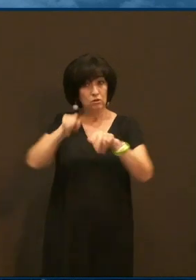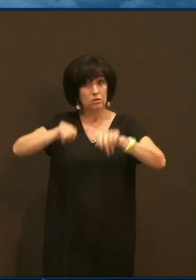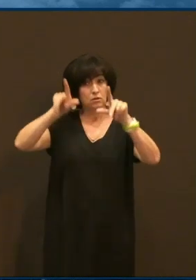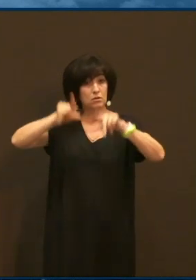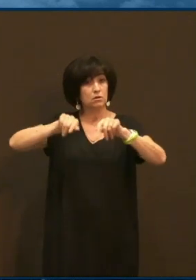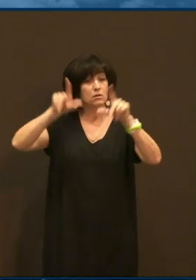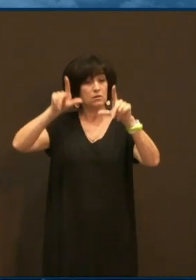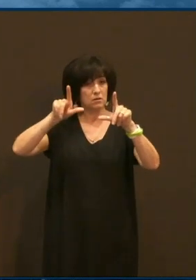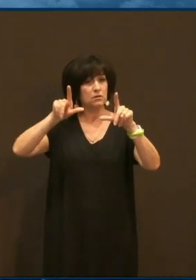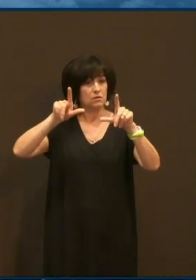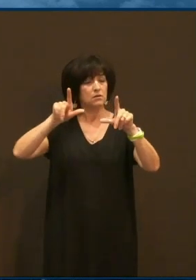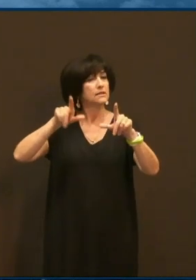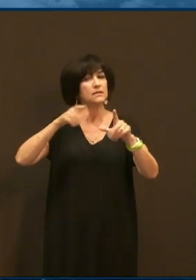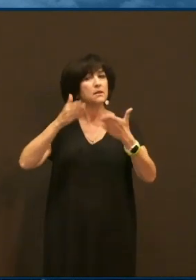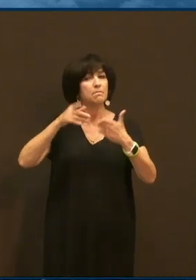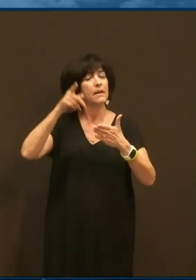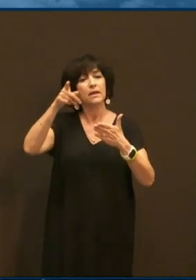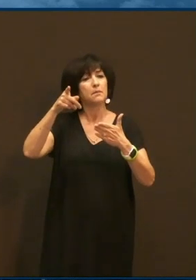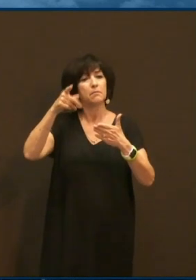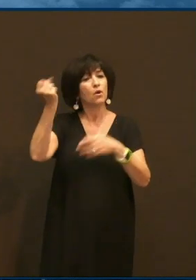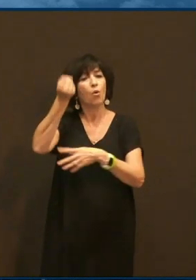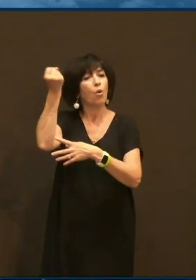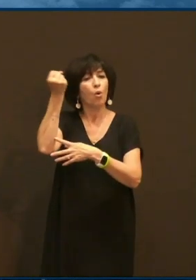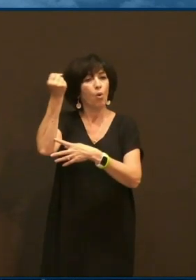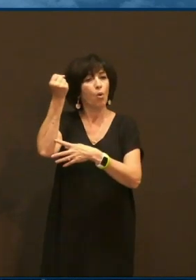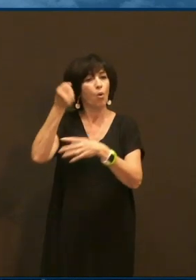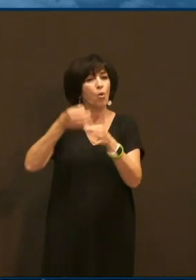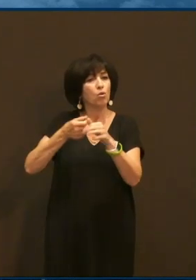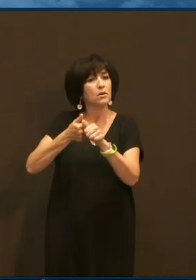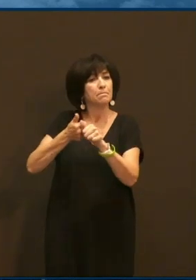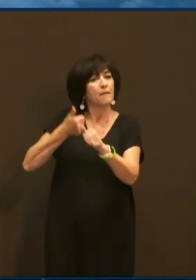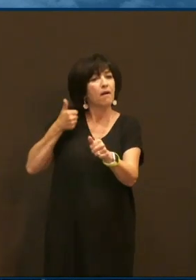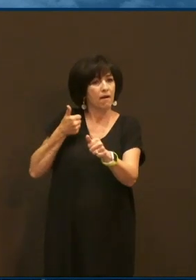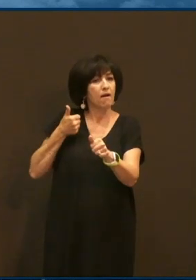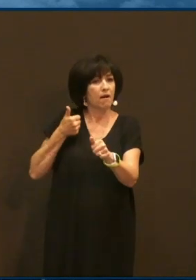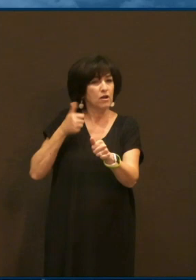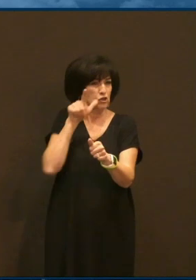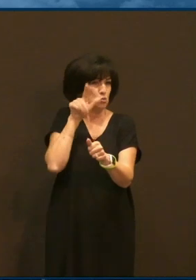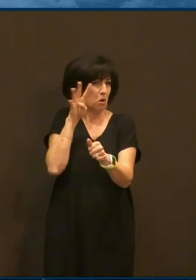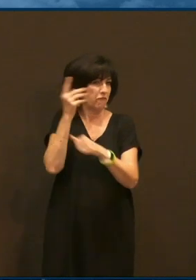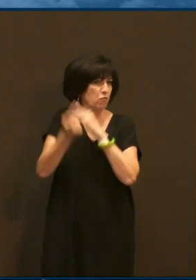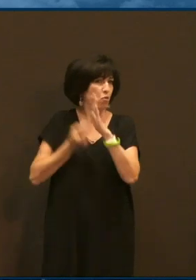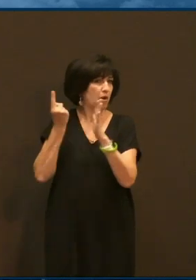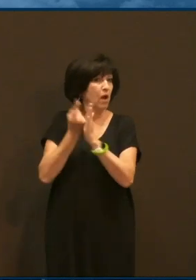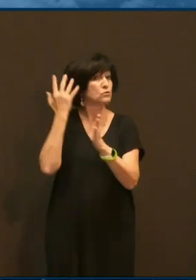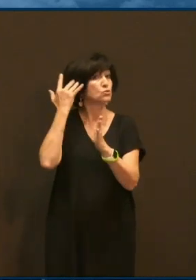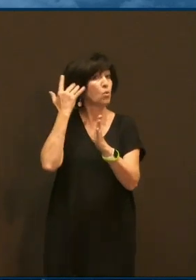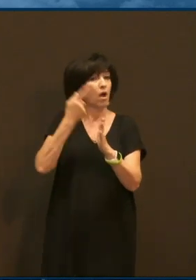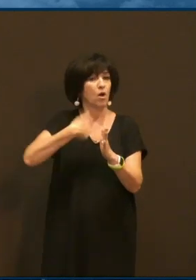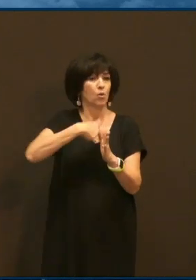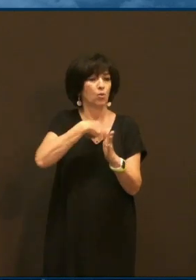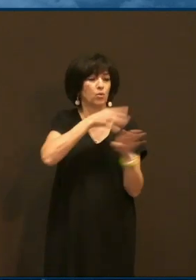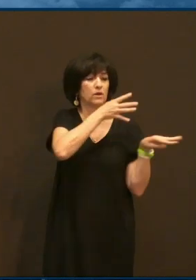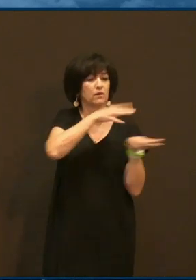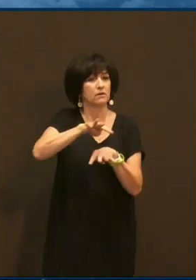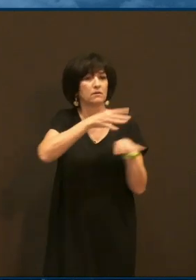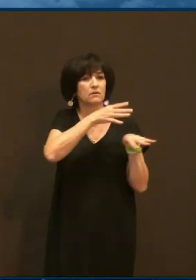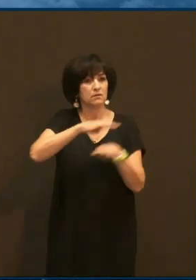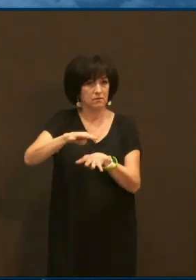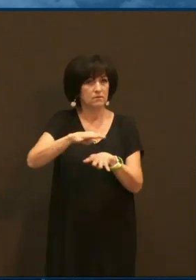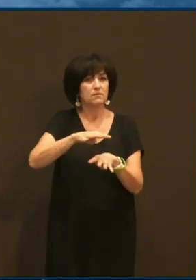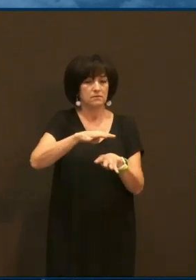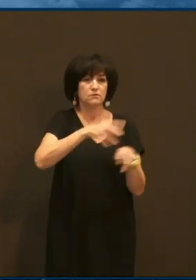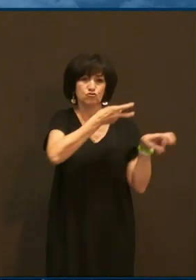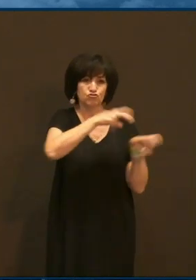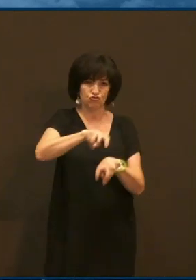our data report. So the data may be delayed by 24 hours or so while we're making that transition. We